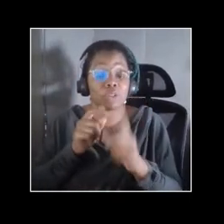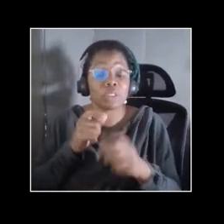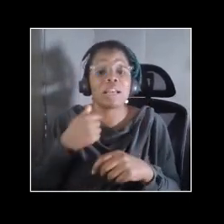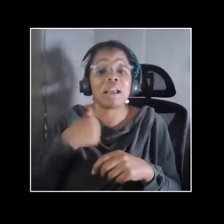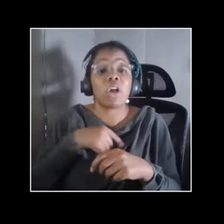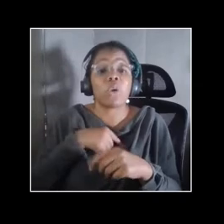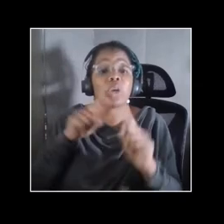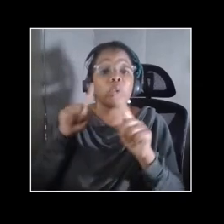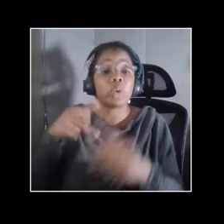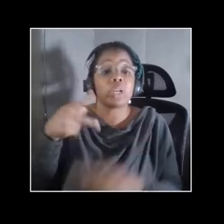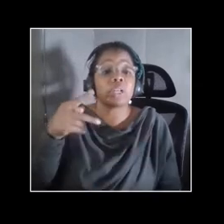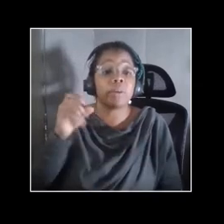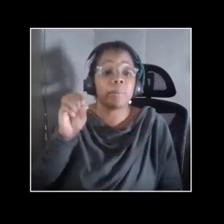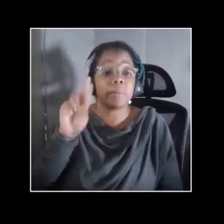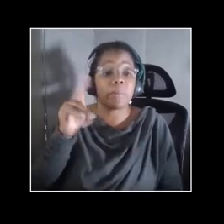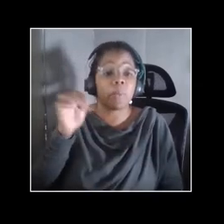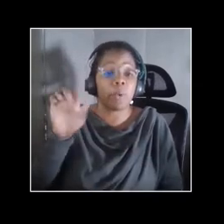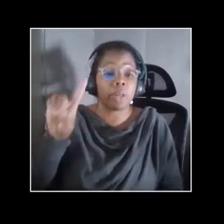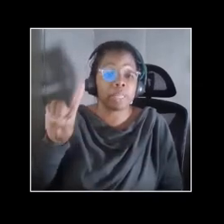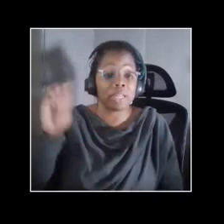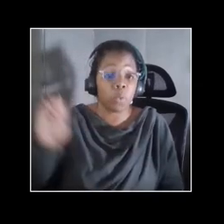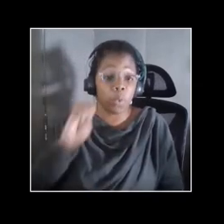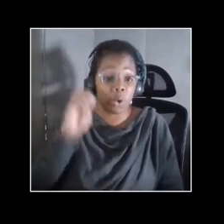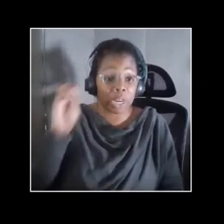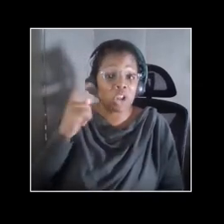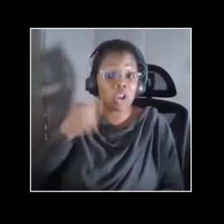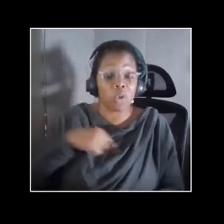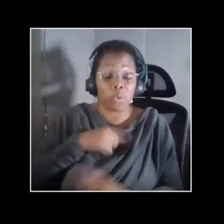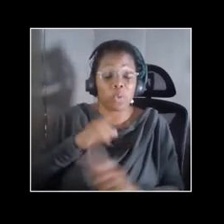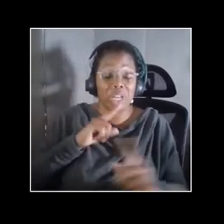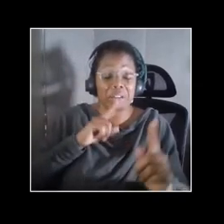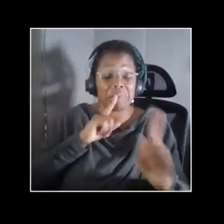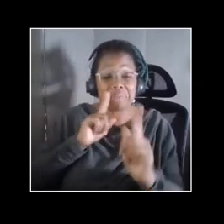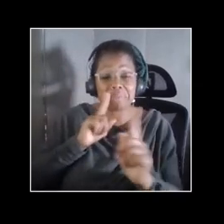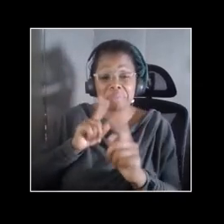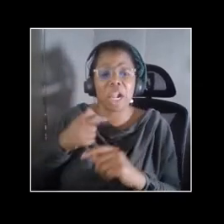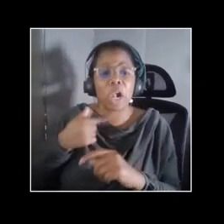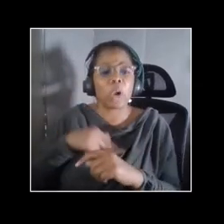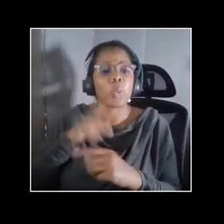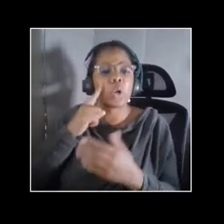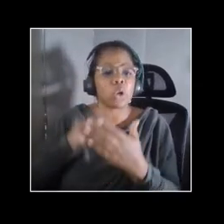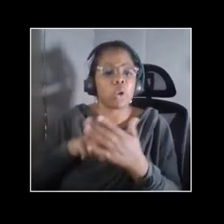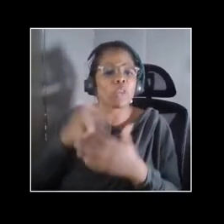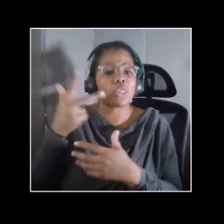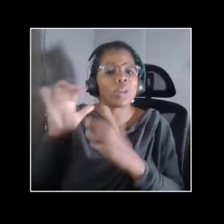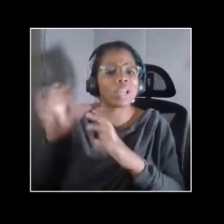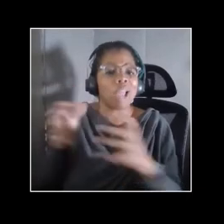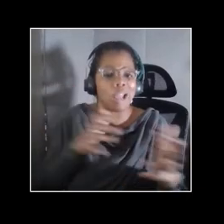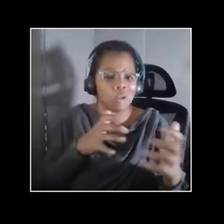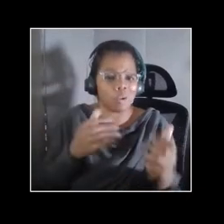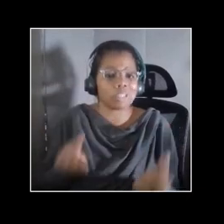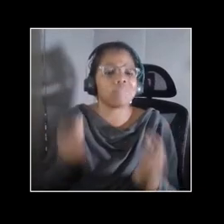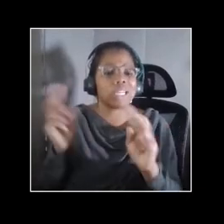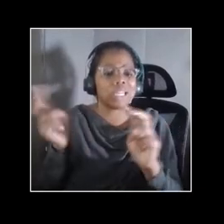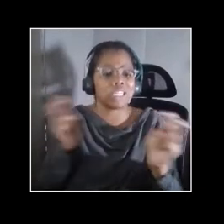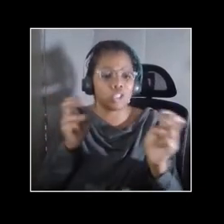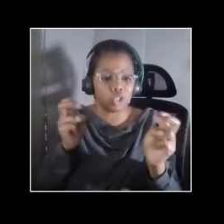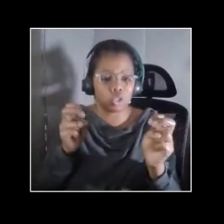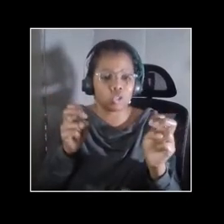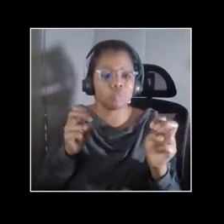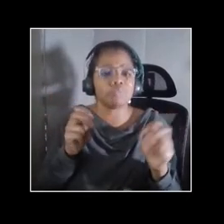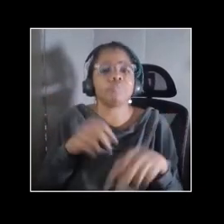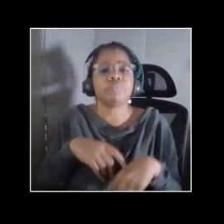up to Portland, Oregon. And then as we did these interviews, we started to notice that there was three main categories that a lot of these issues were coming